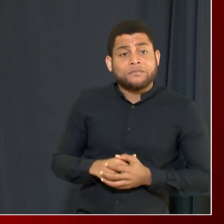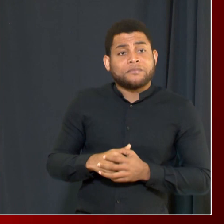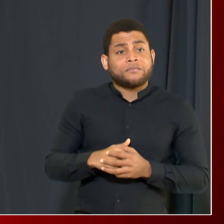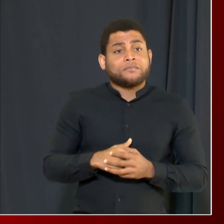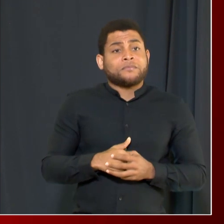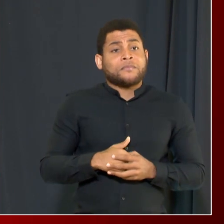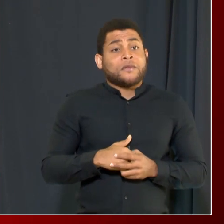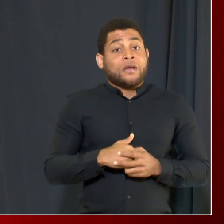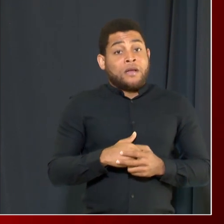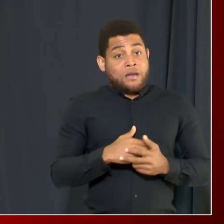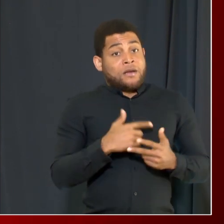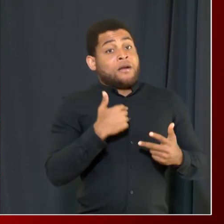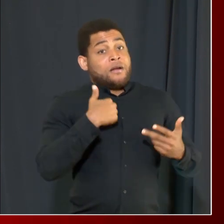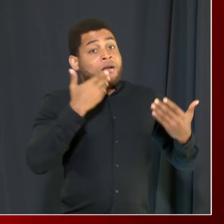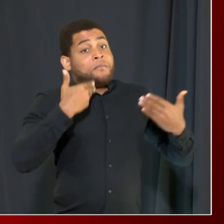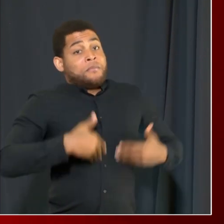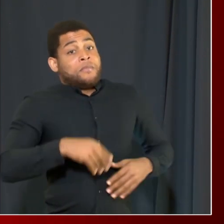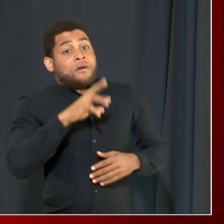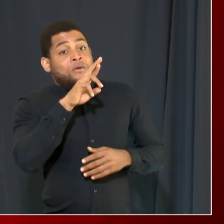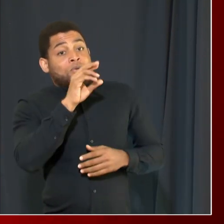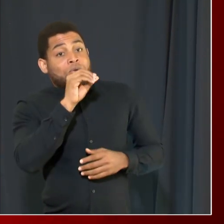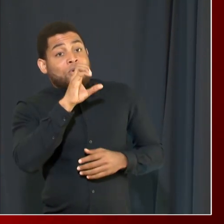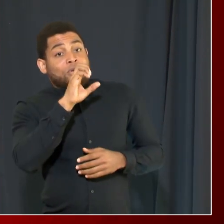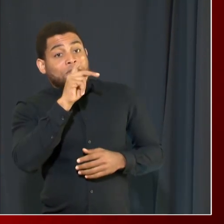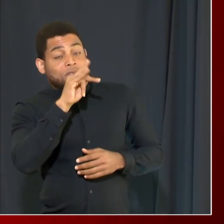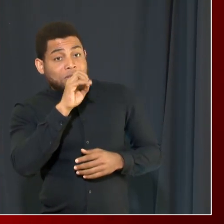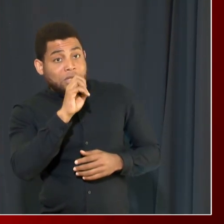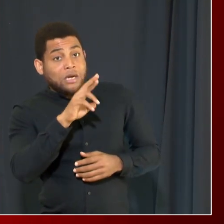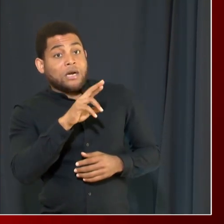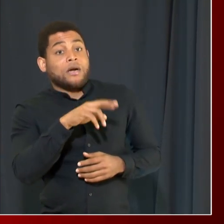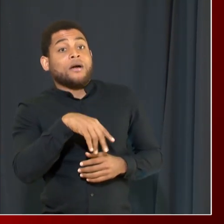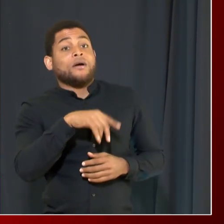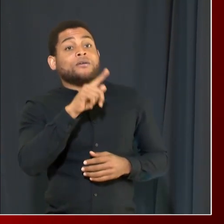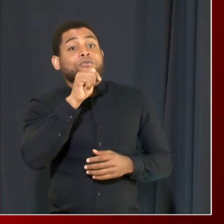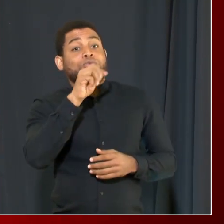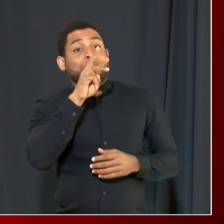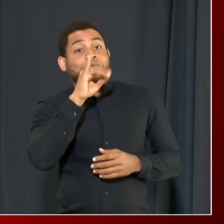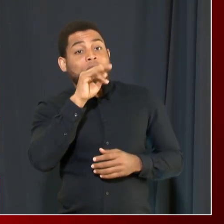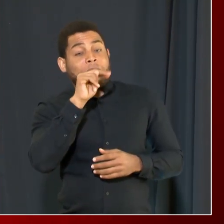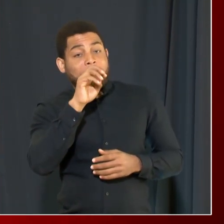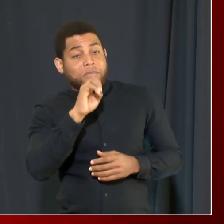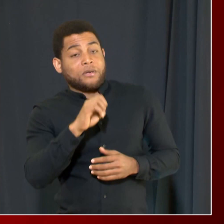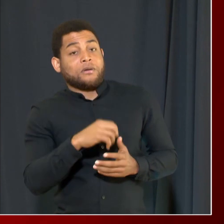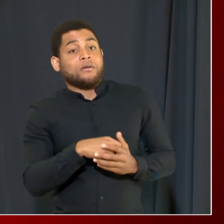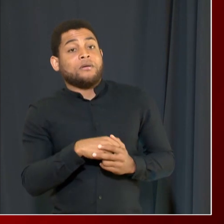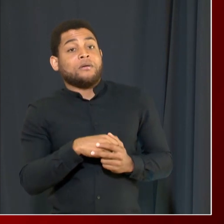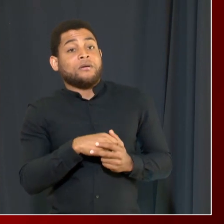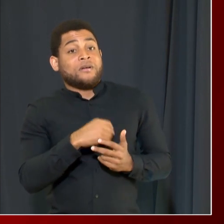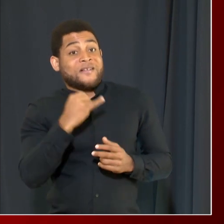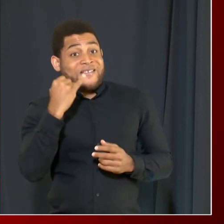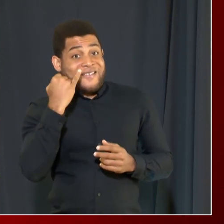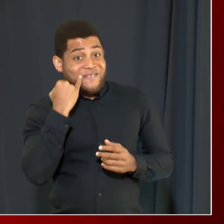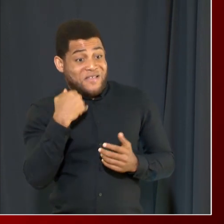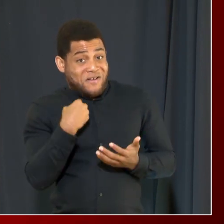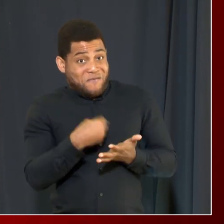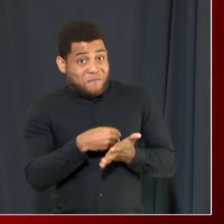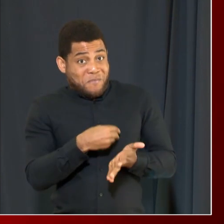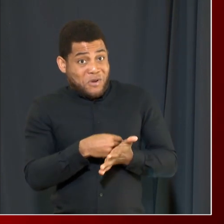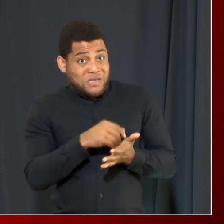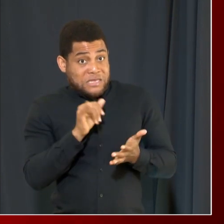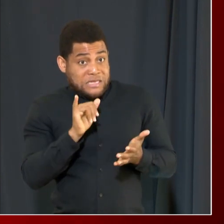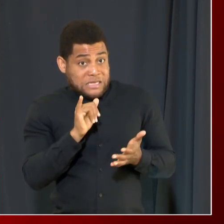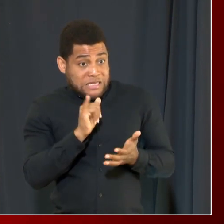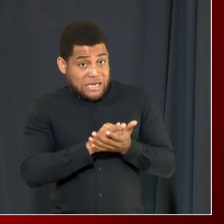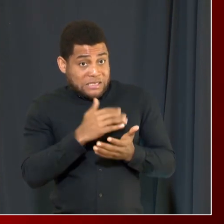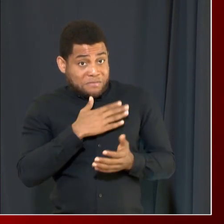My name is Rockefeller Twyman, and if I had the money that my name denoted,